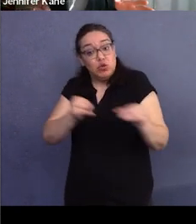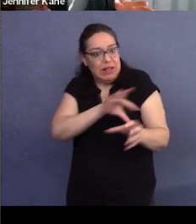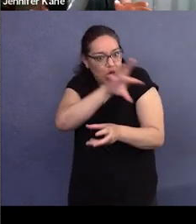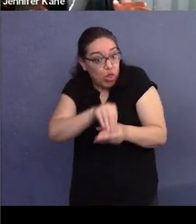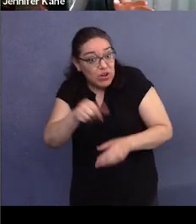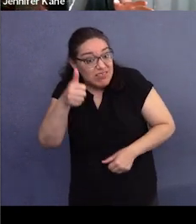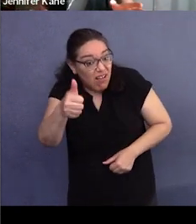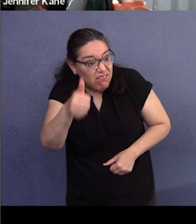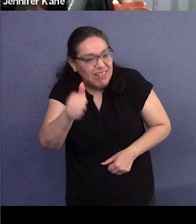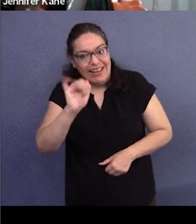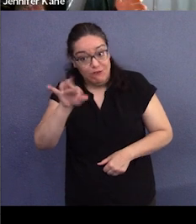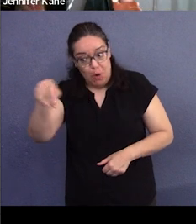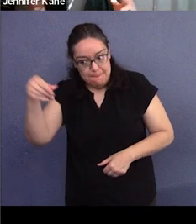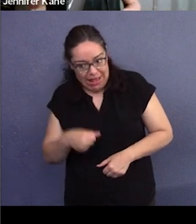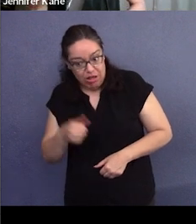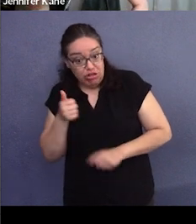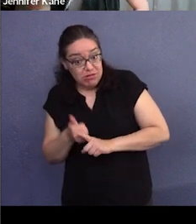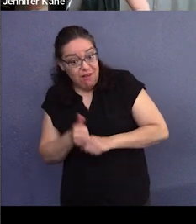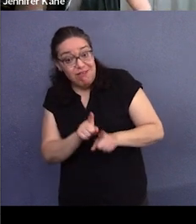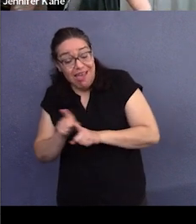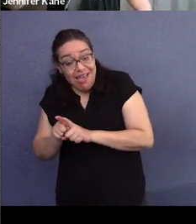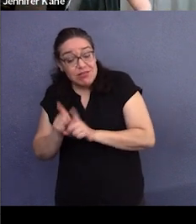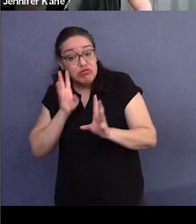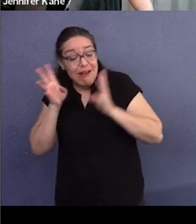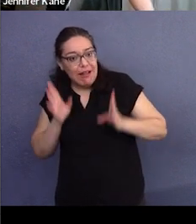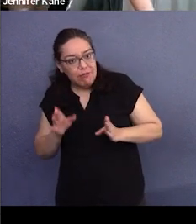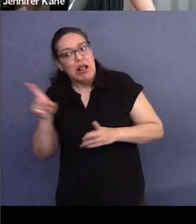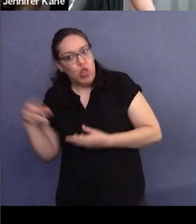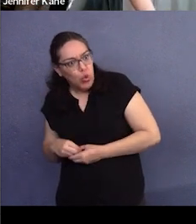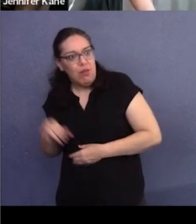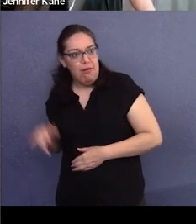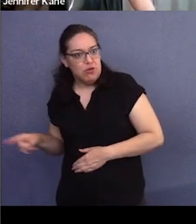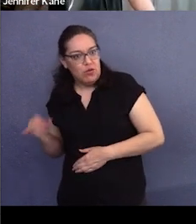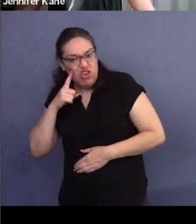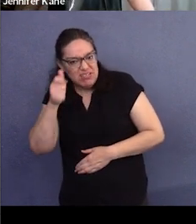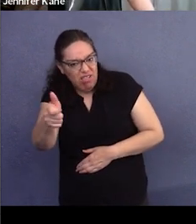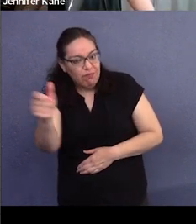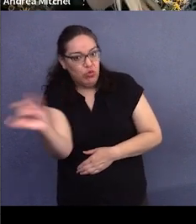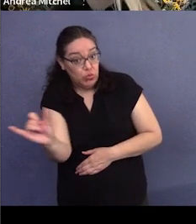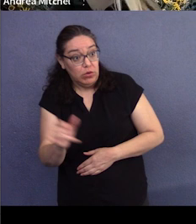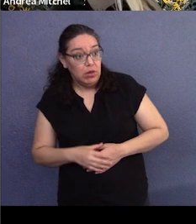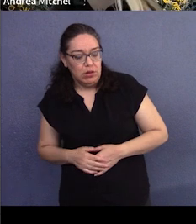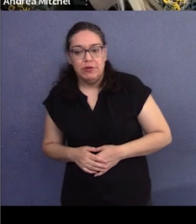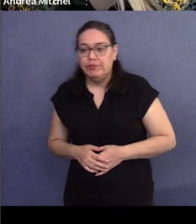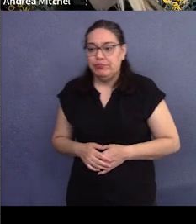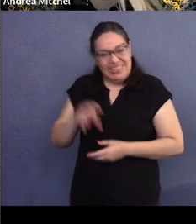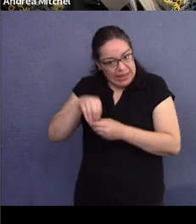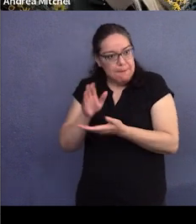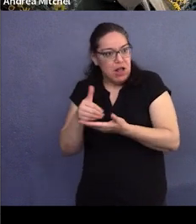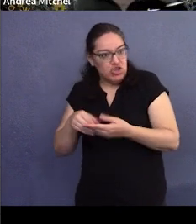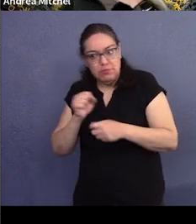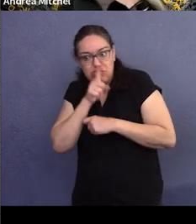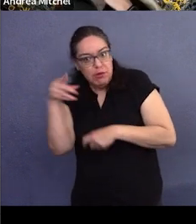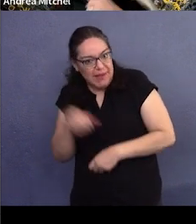that. Okay. Yeah. So thank you for lifting that up in this. Very good question. And the other thing too